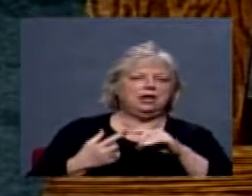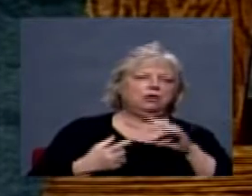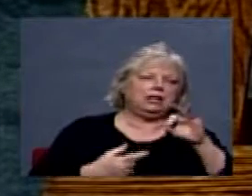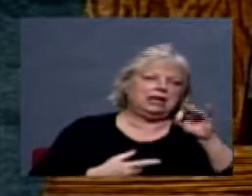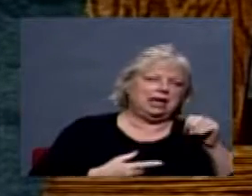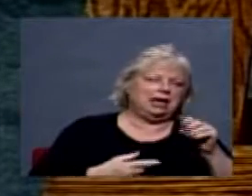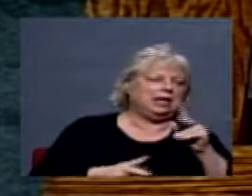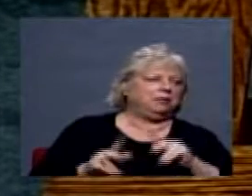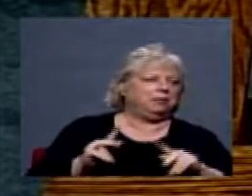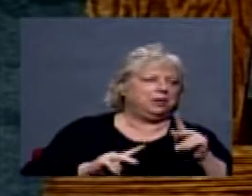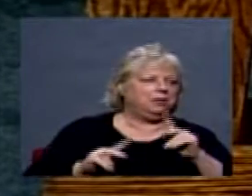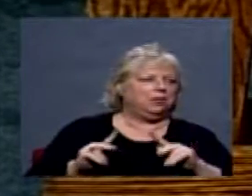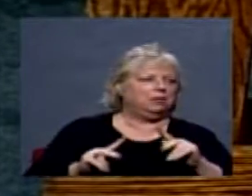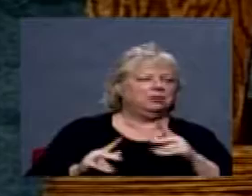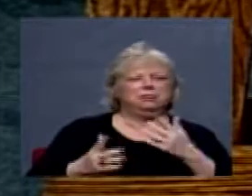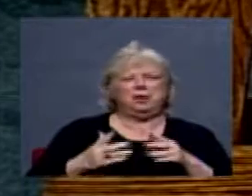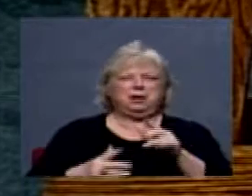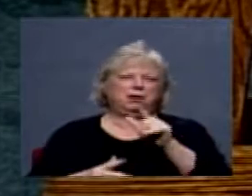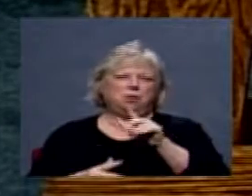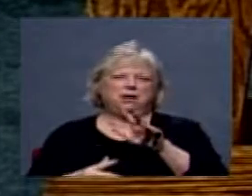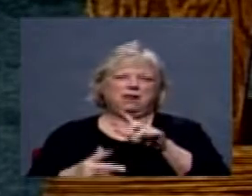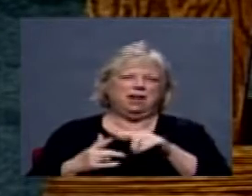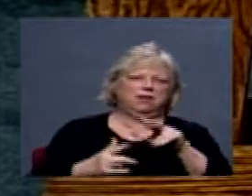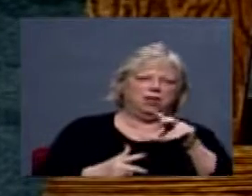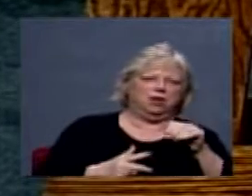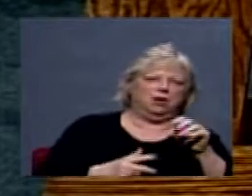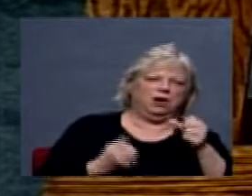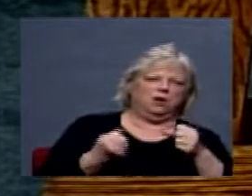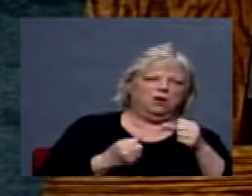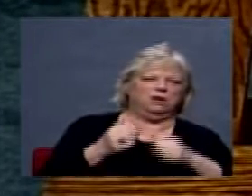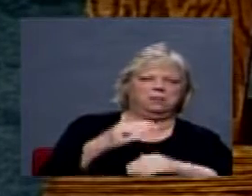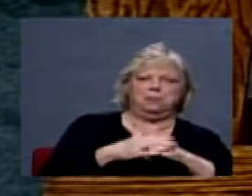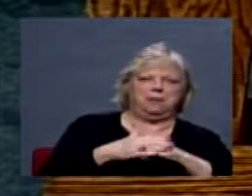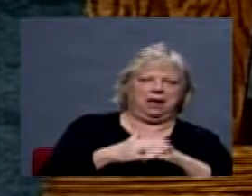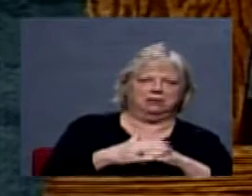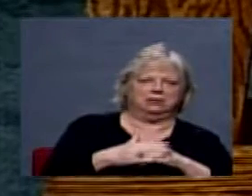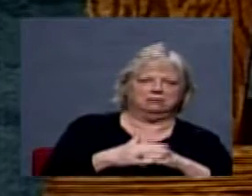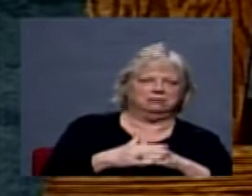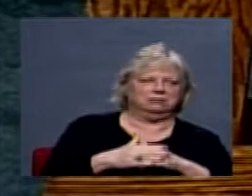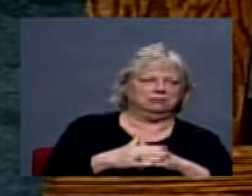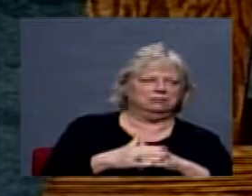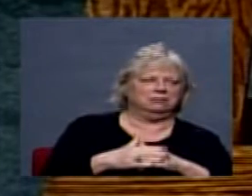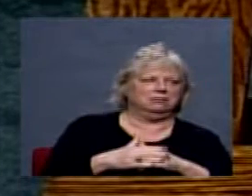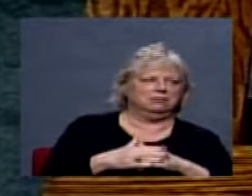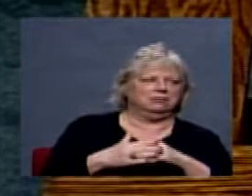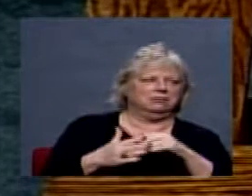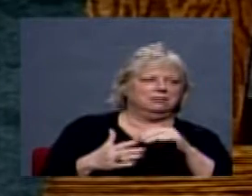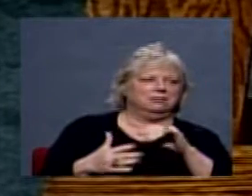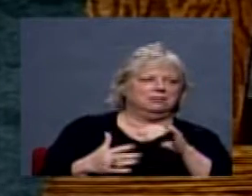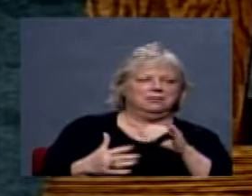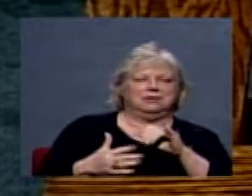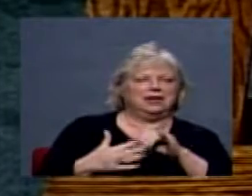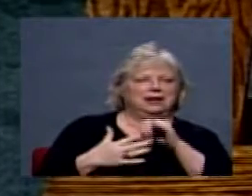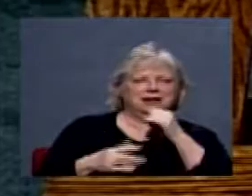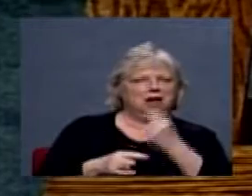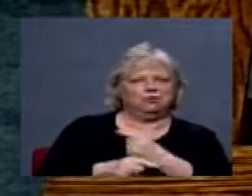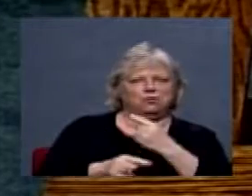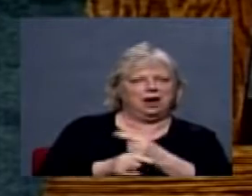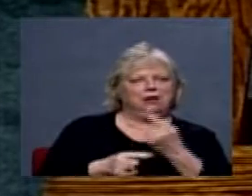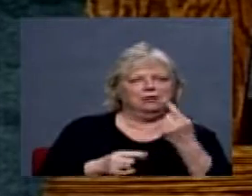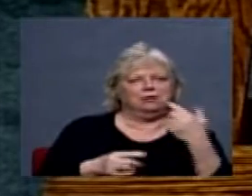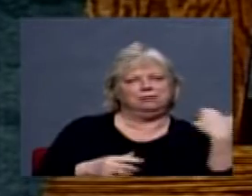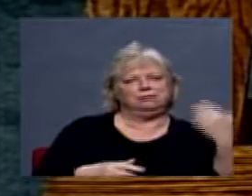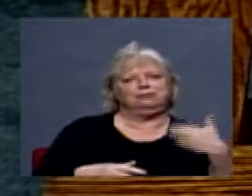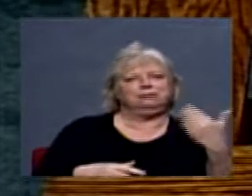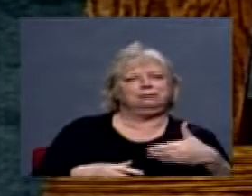people, probably 25 to 30 cars max. So, and that is not on a regular basis or every